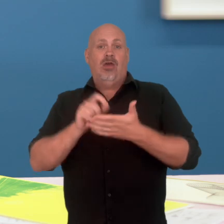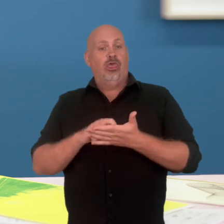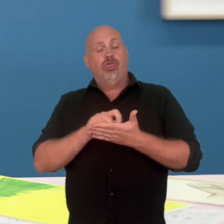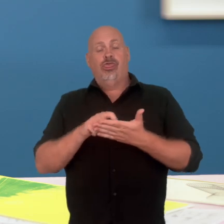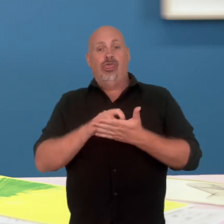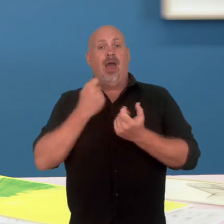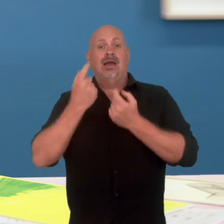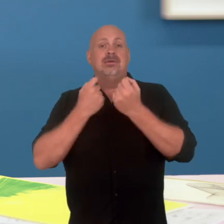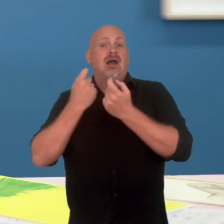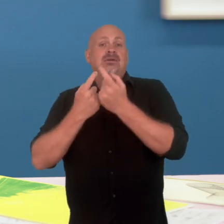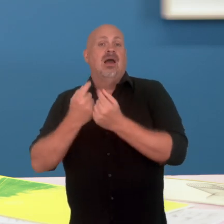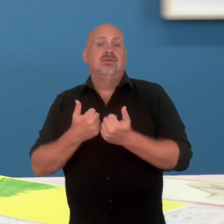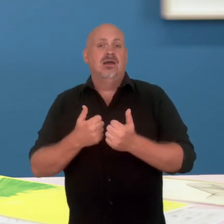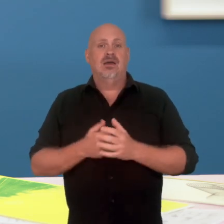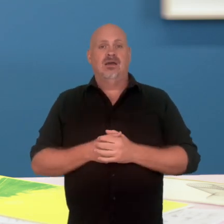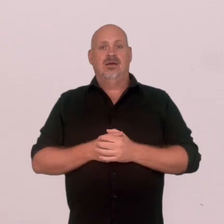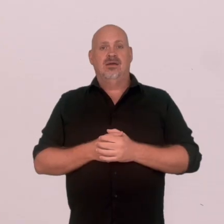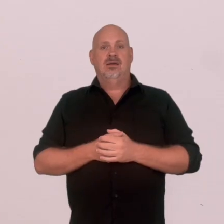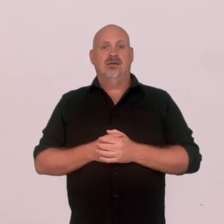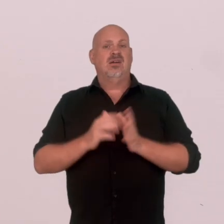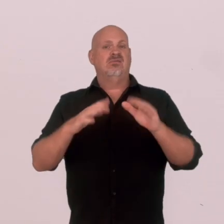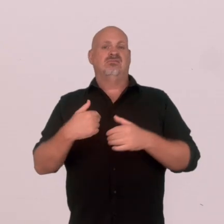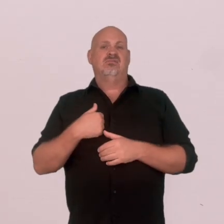I'm just going to draw a very simple scribble.